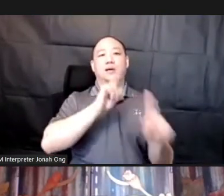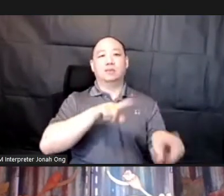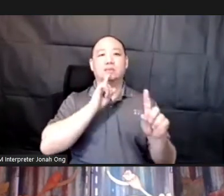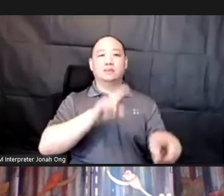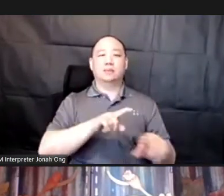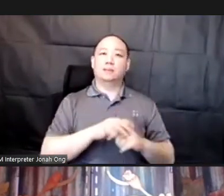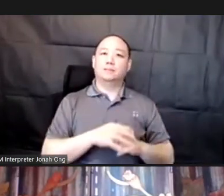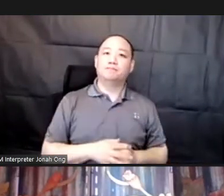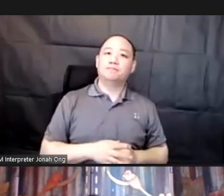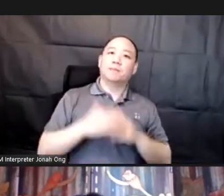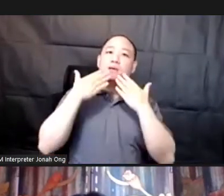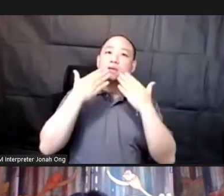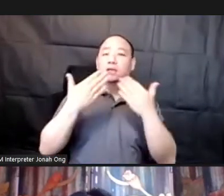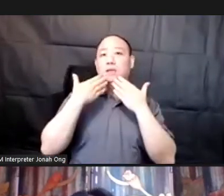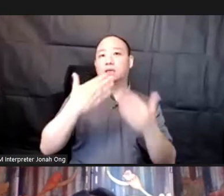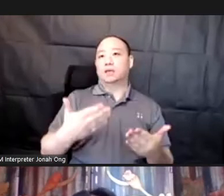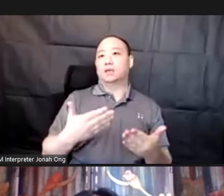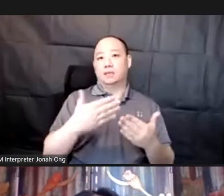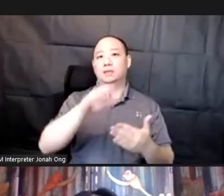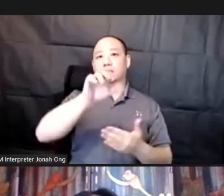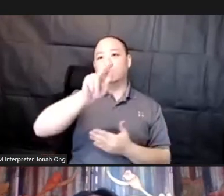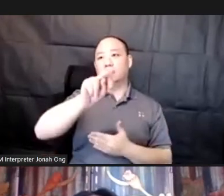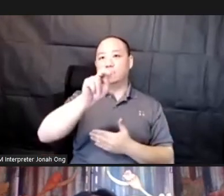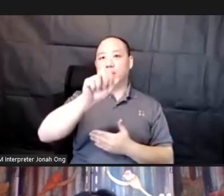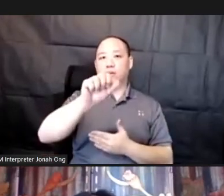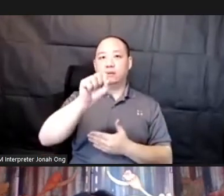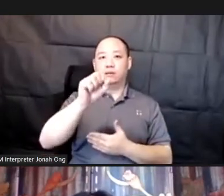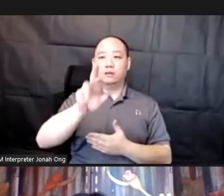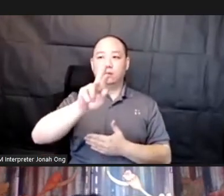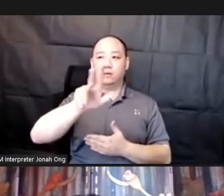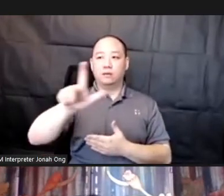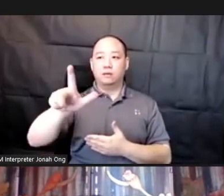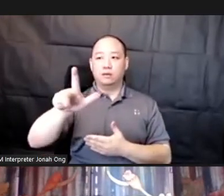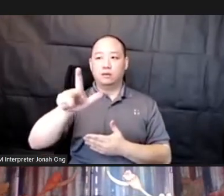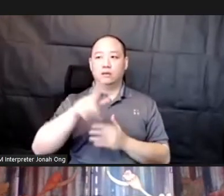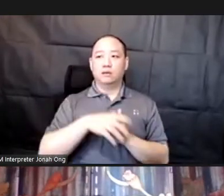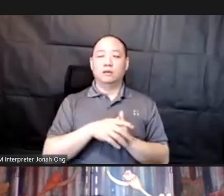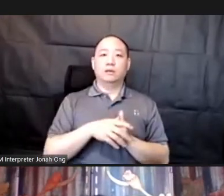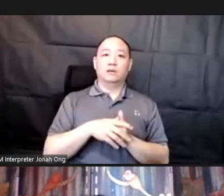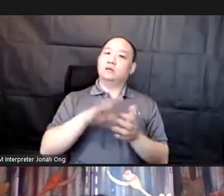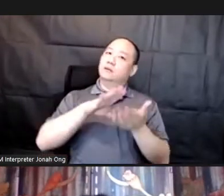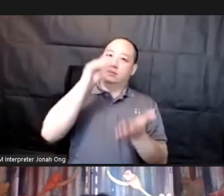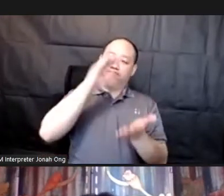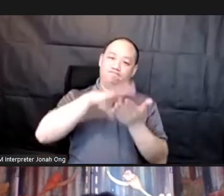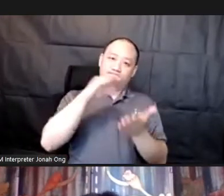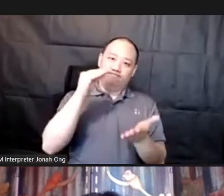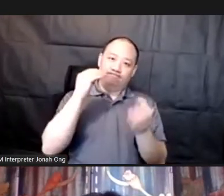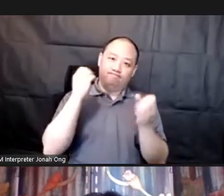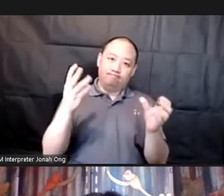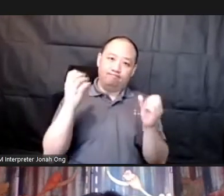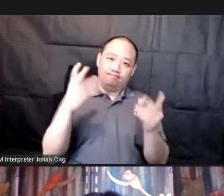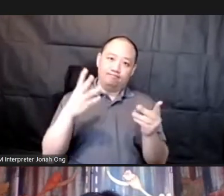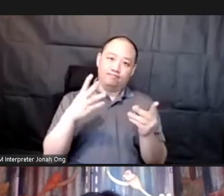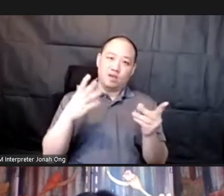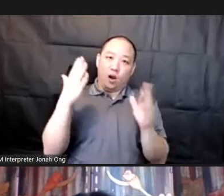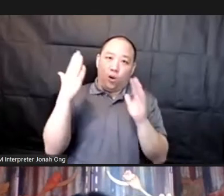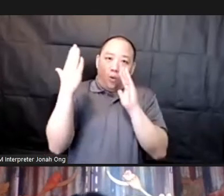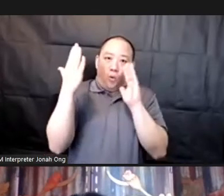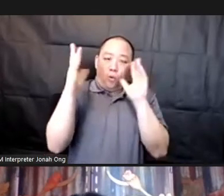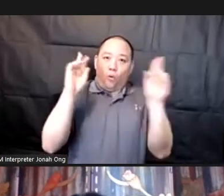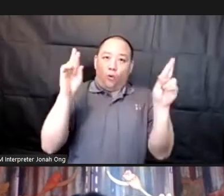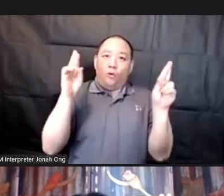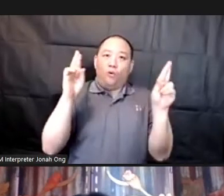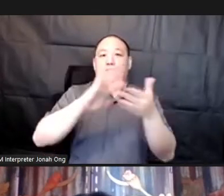All right, thank you so much, Nasrul, for that perspective and insight. We learned so much from that. And hopefully as a community, we can uplift